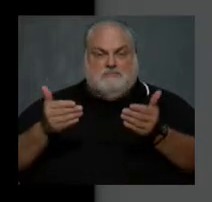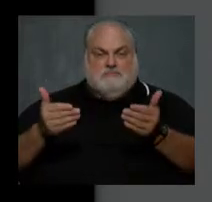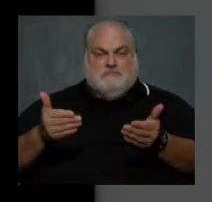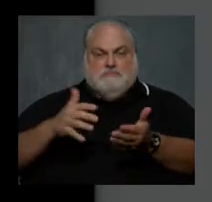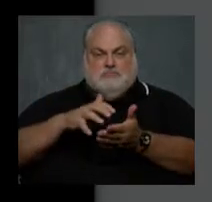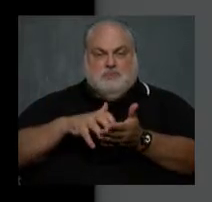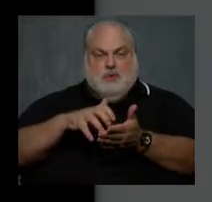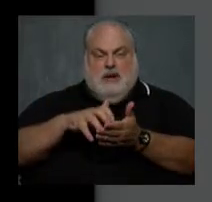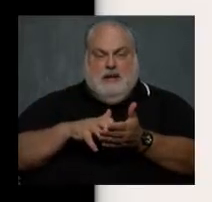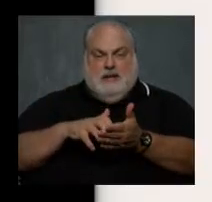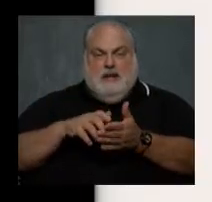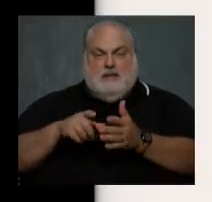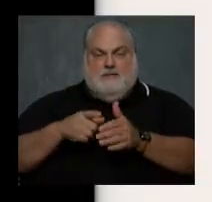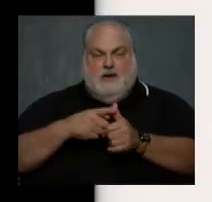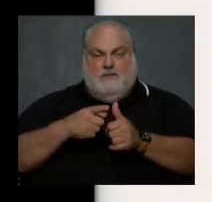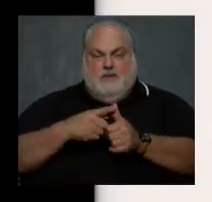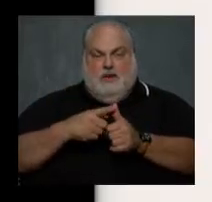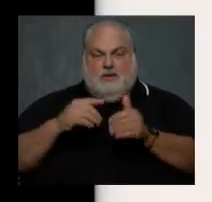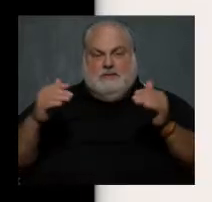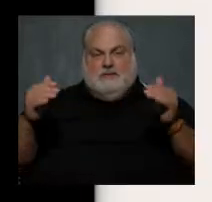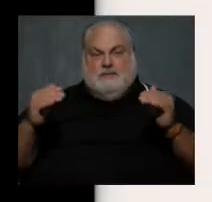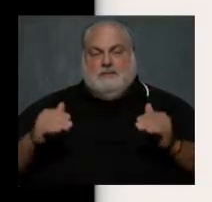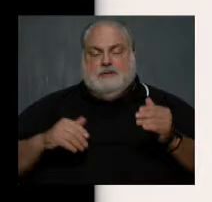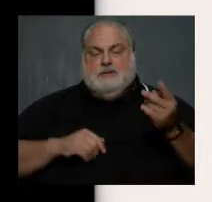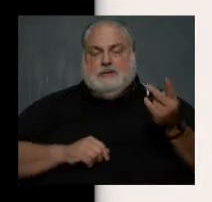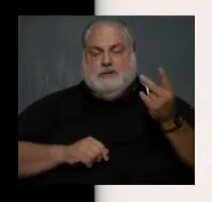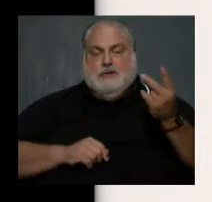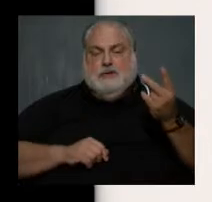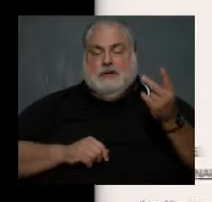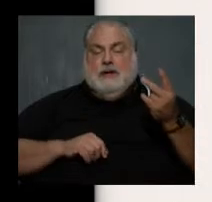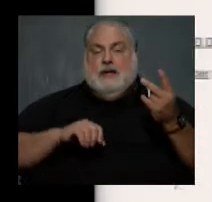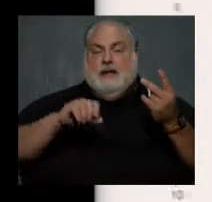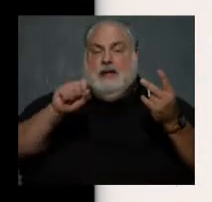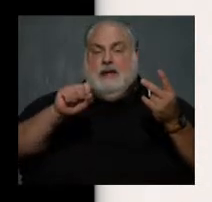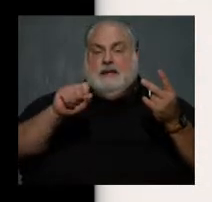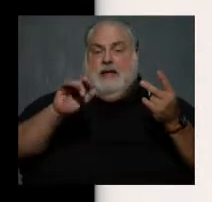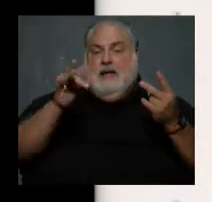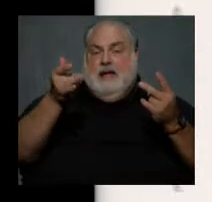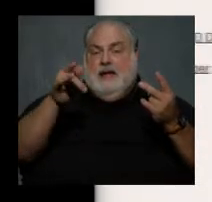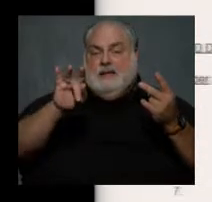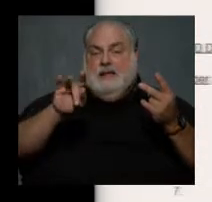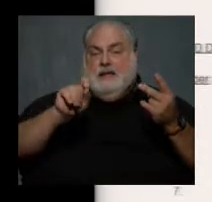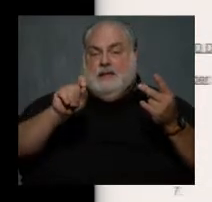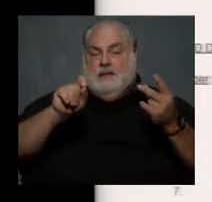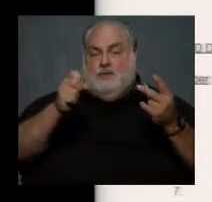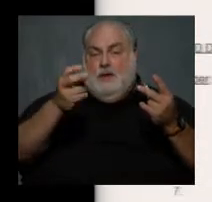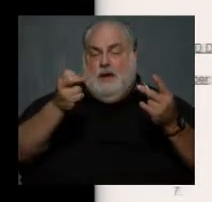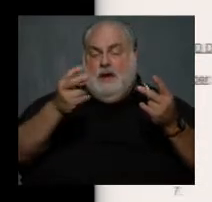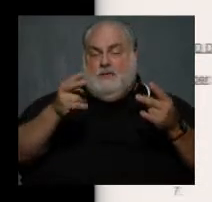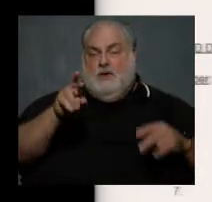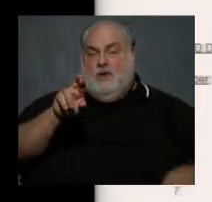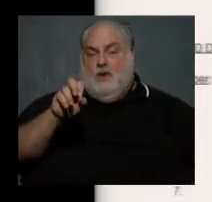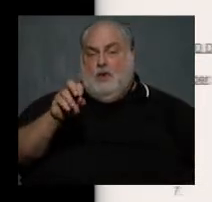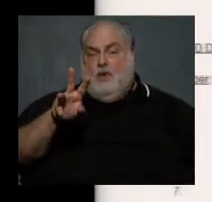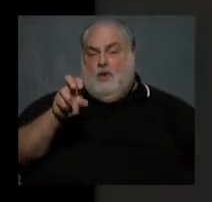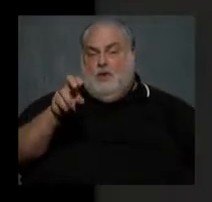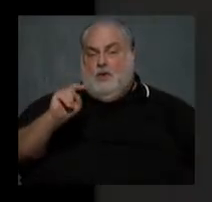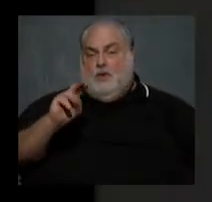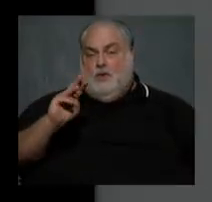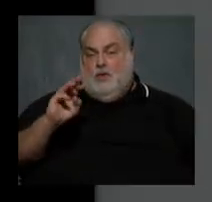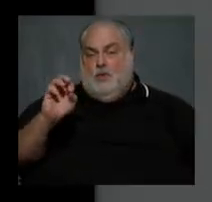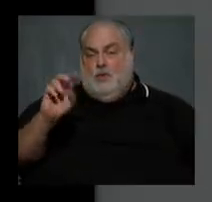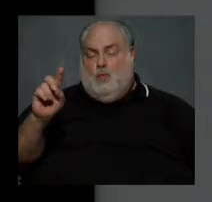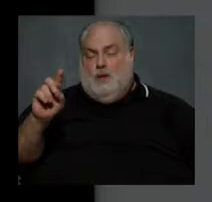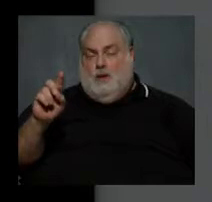first phase. Item number 2, file number S-1812, Rowanwood Subdivision Site Plan